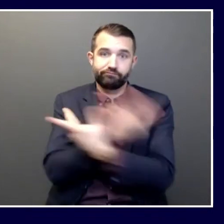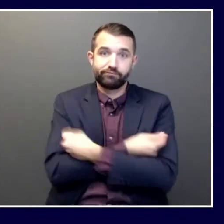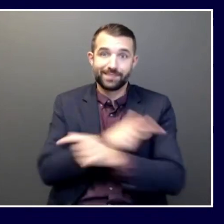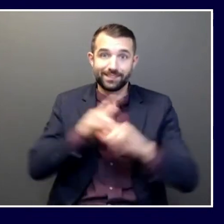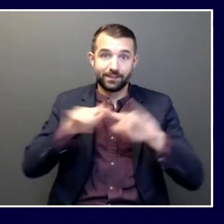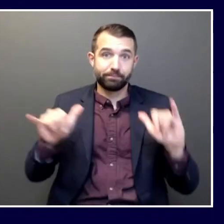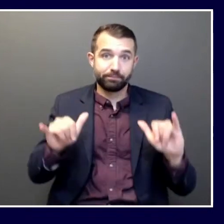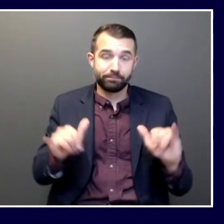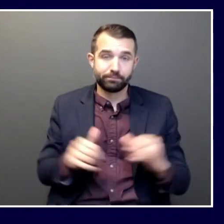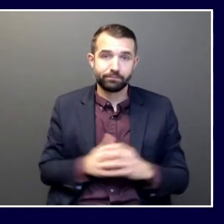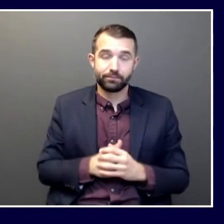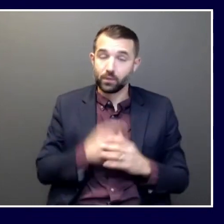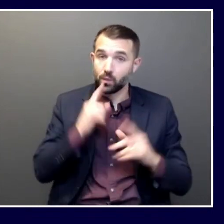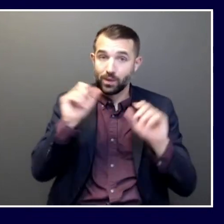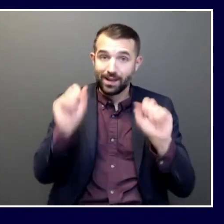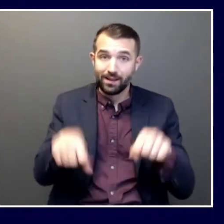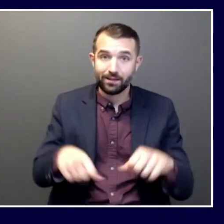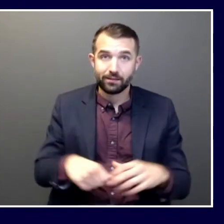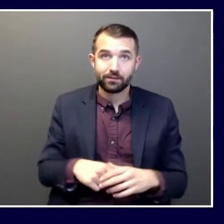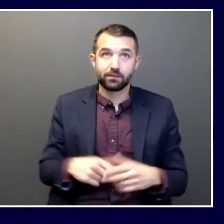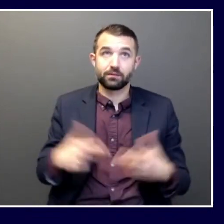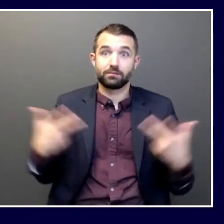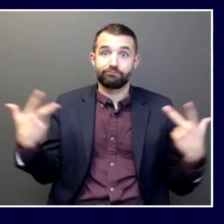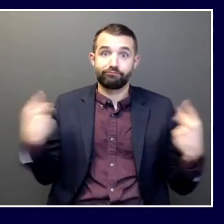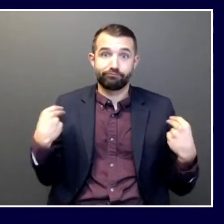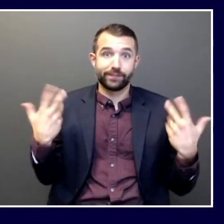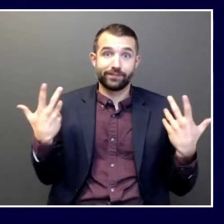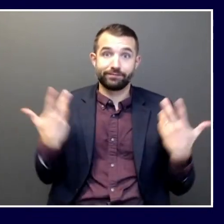get one shot in each arm on the exact same day.